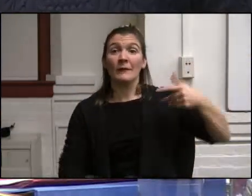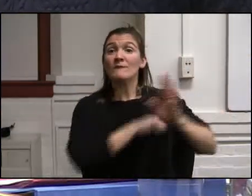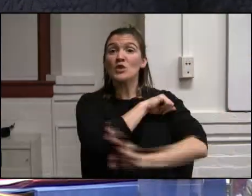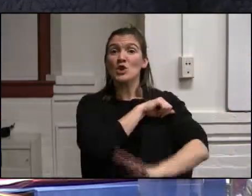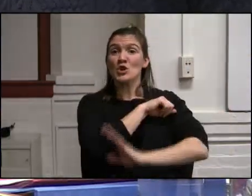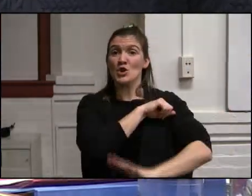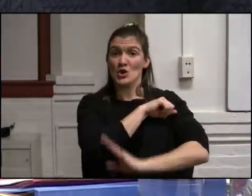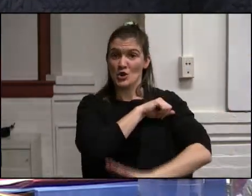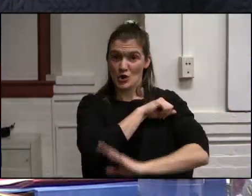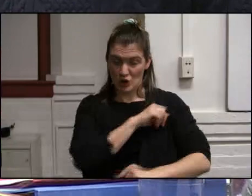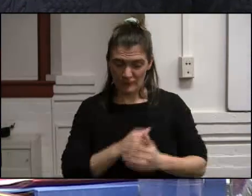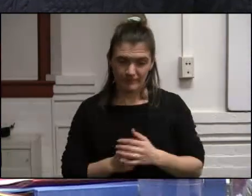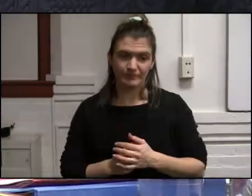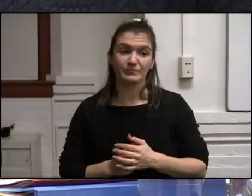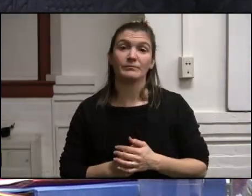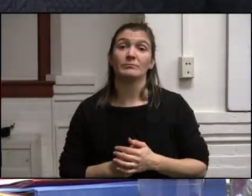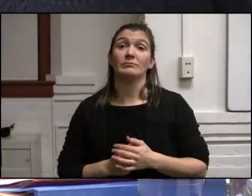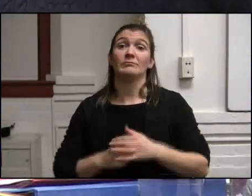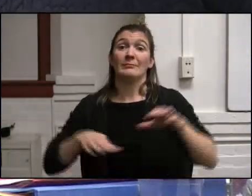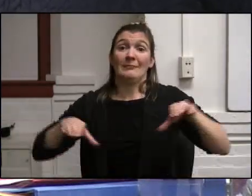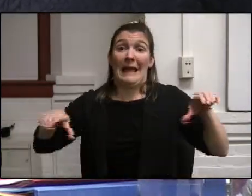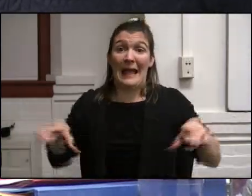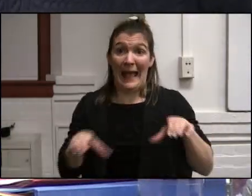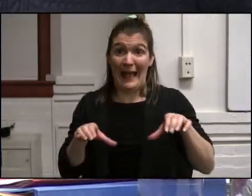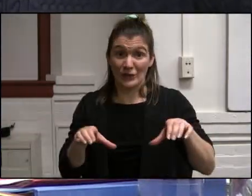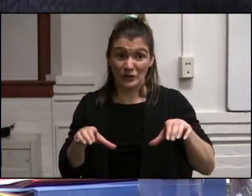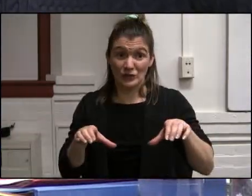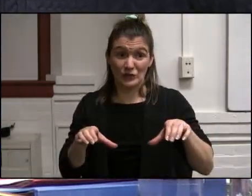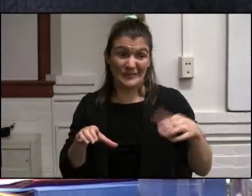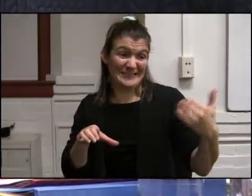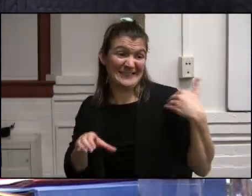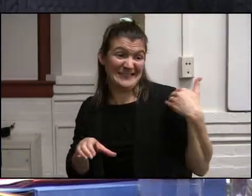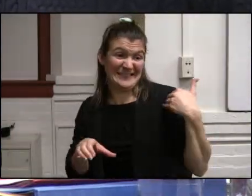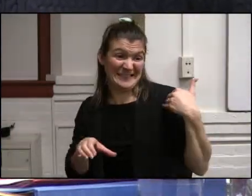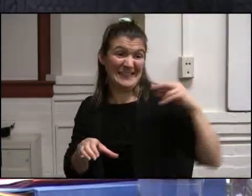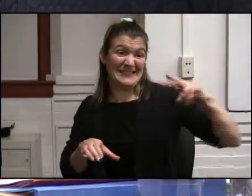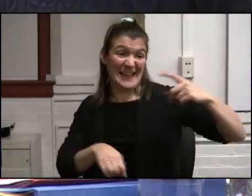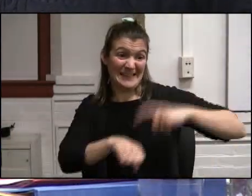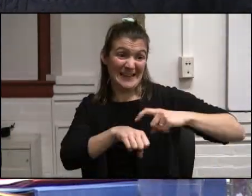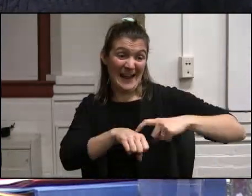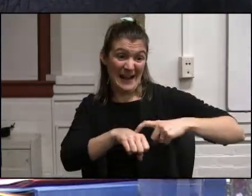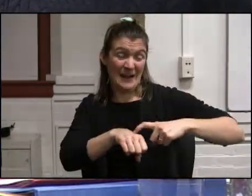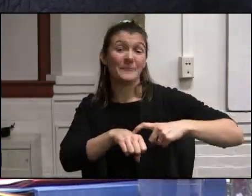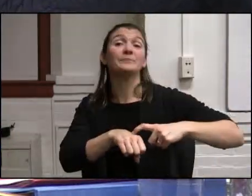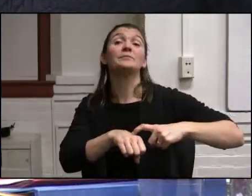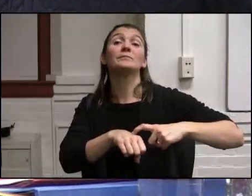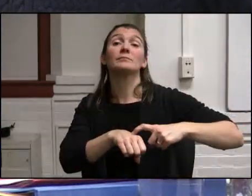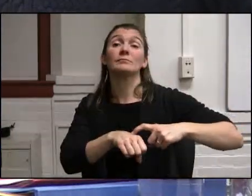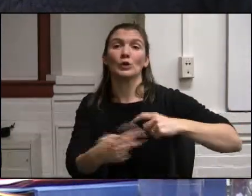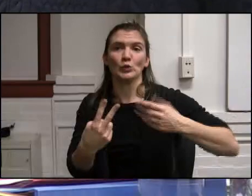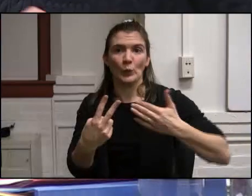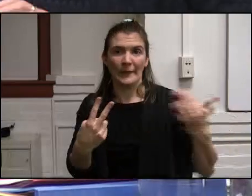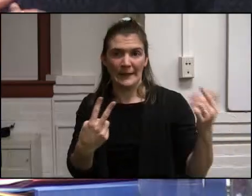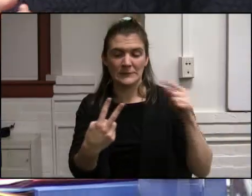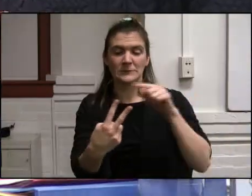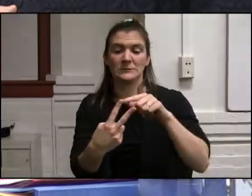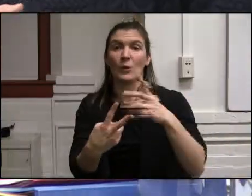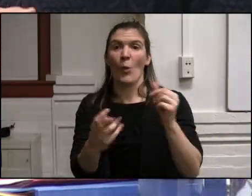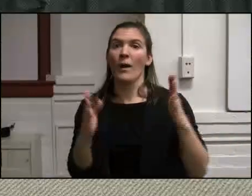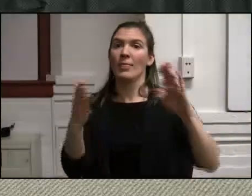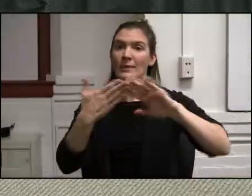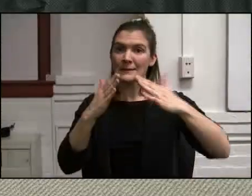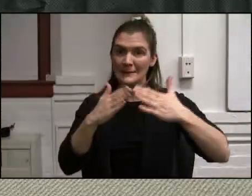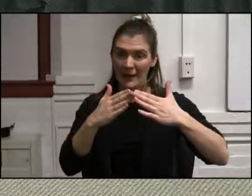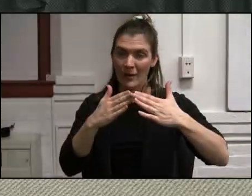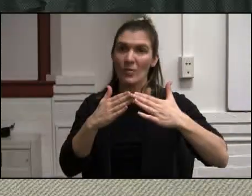by the select board. The action that the board took on the second evening of consideration was twofold: for the town